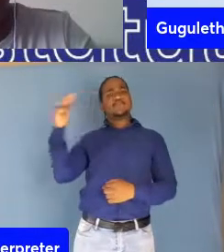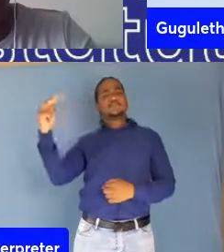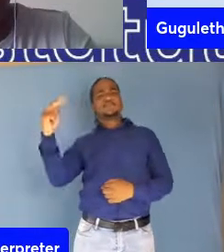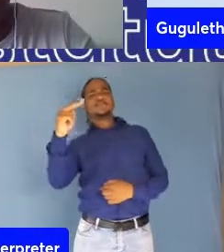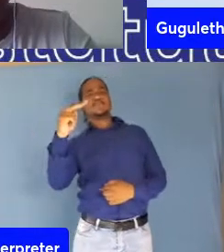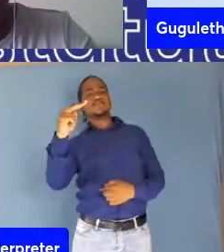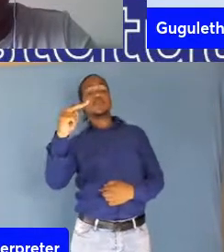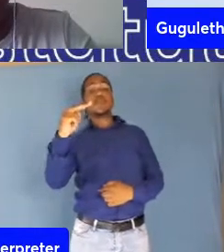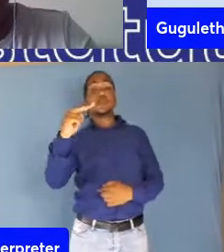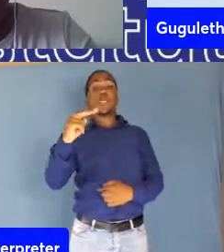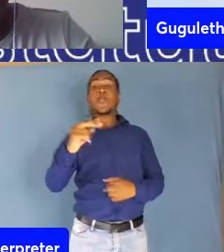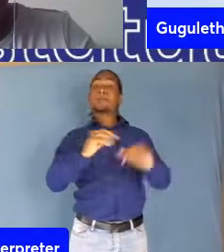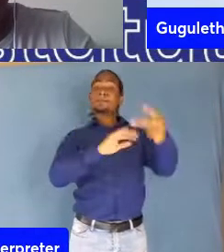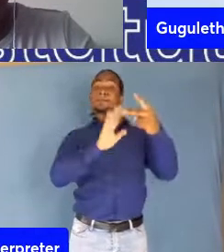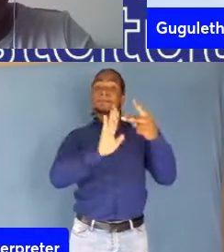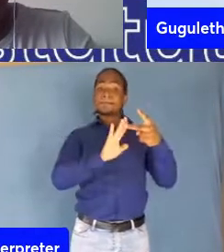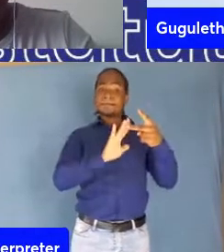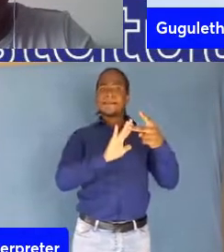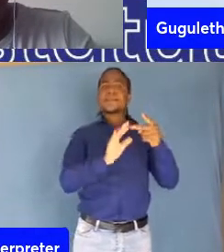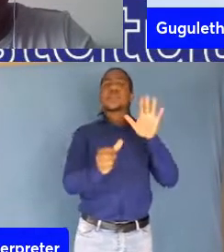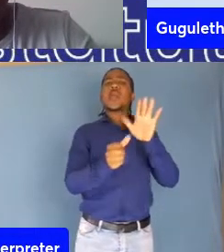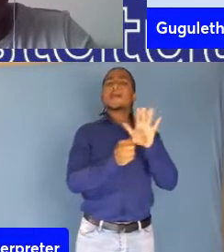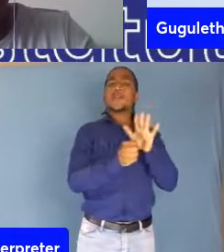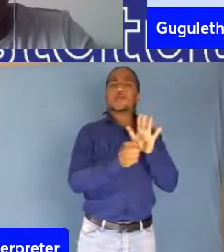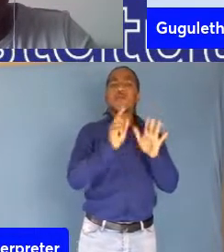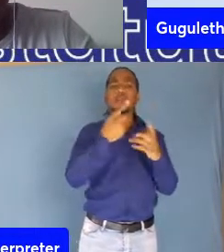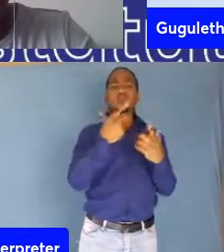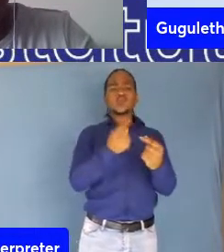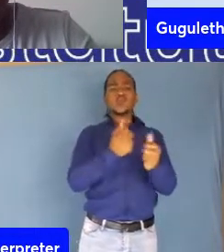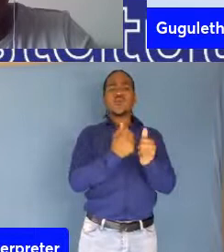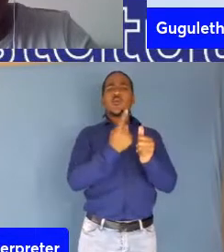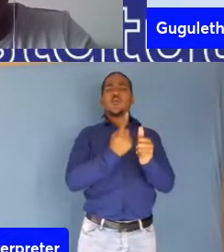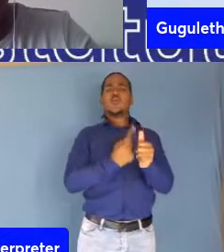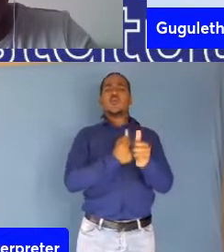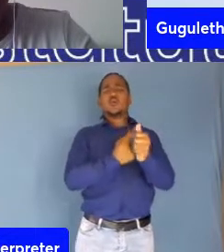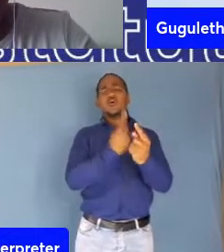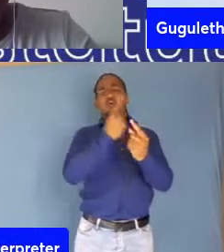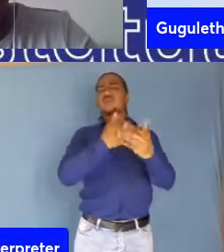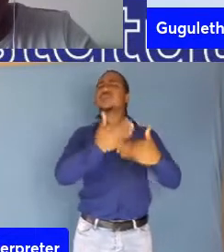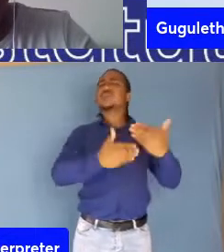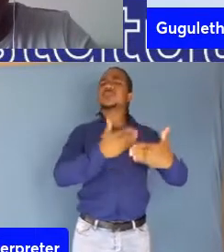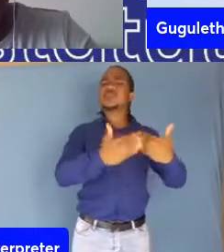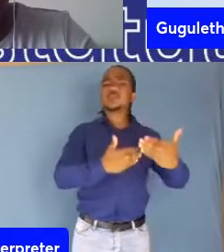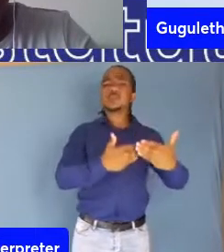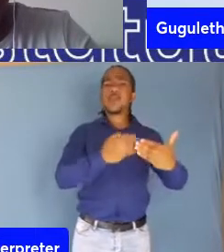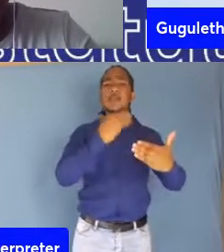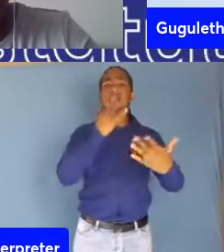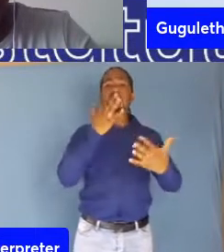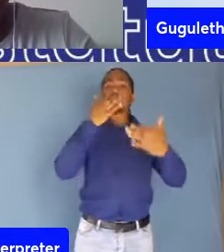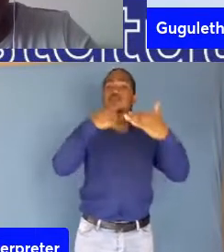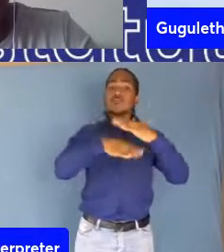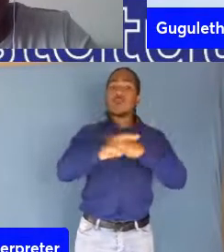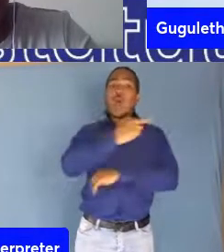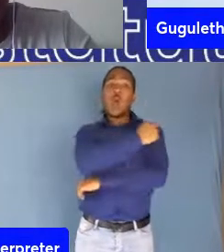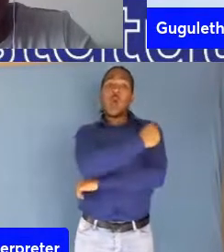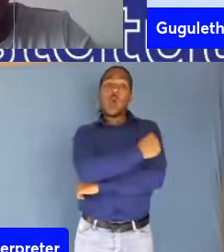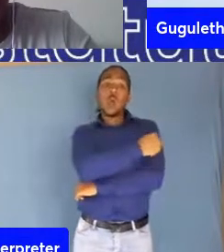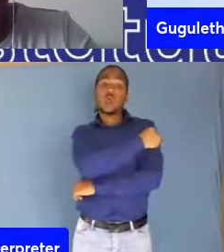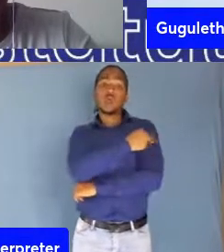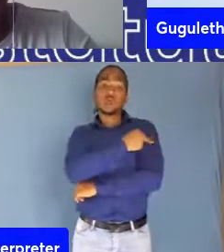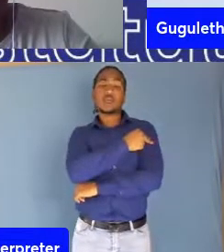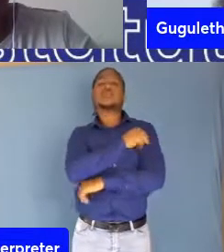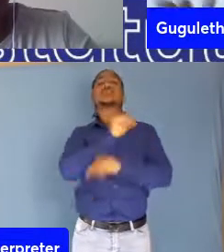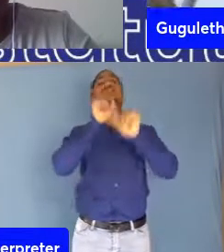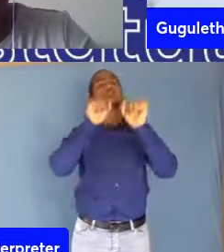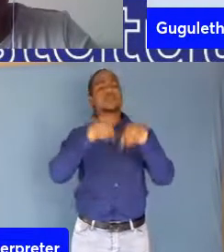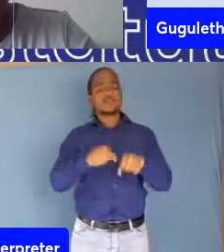procedures. So once we've gone to the hospital, then it is important that we do go report to the police station,